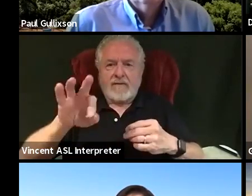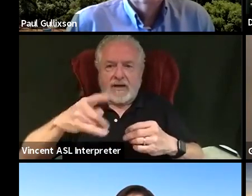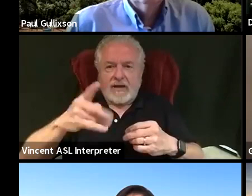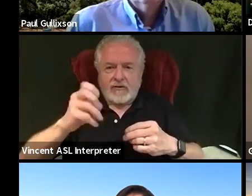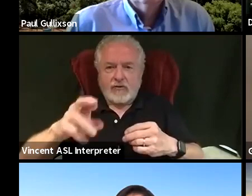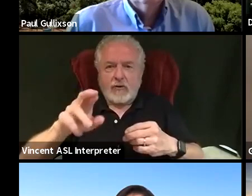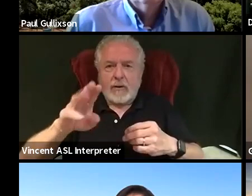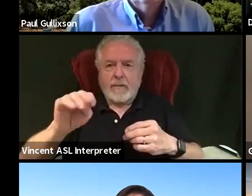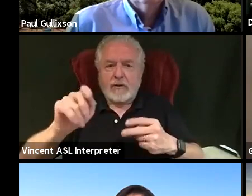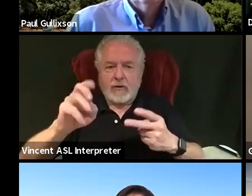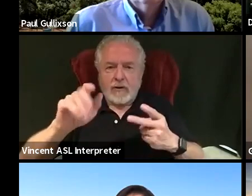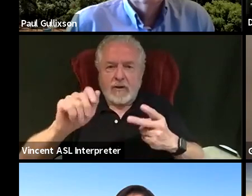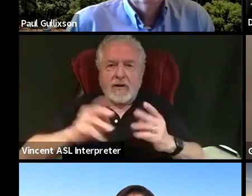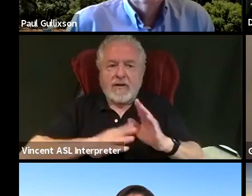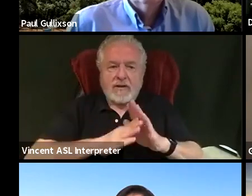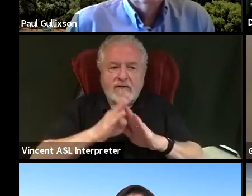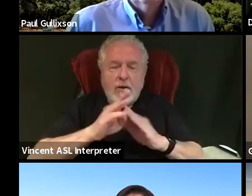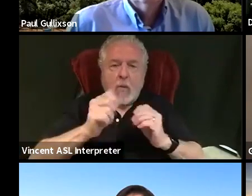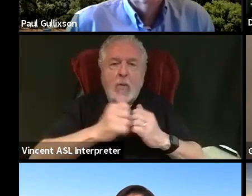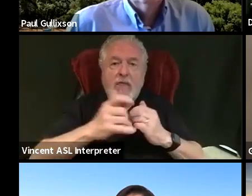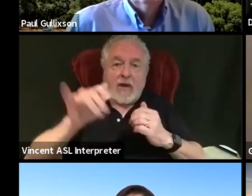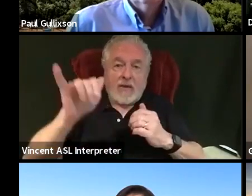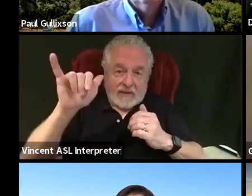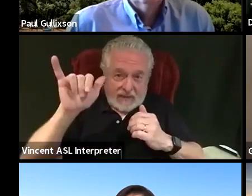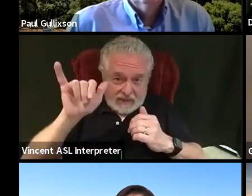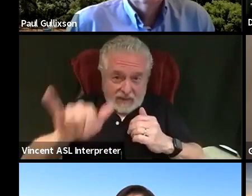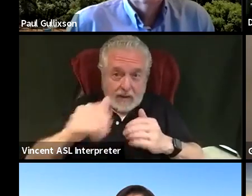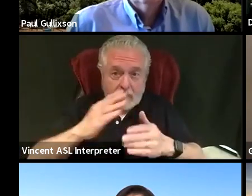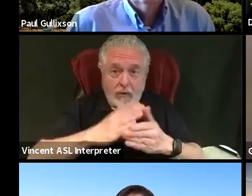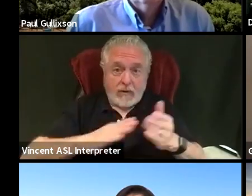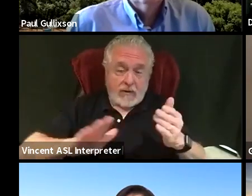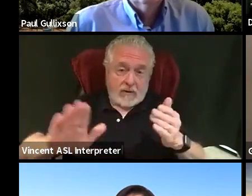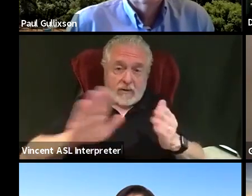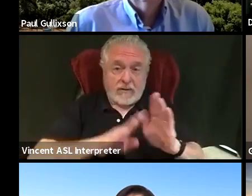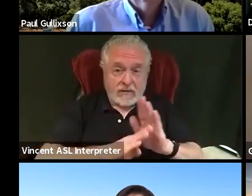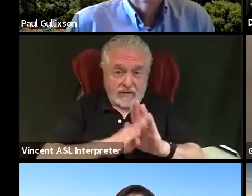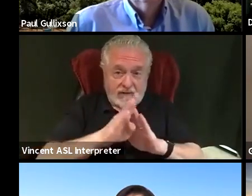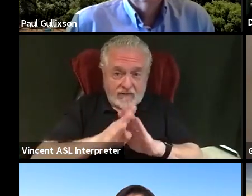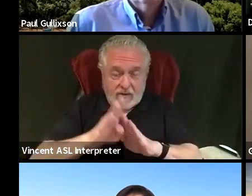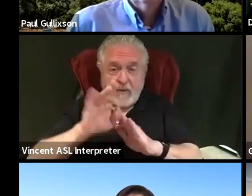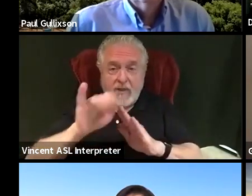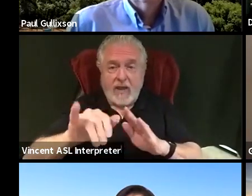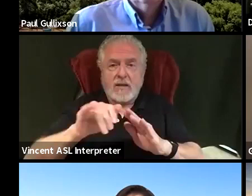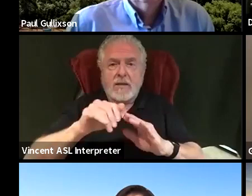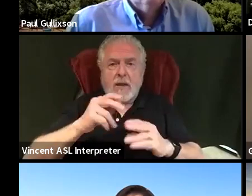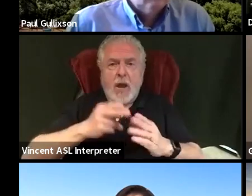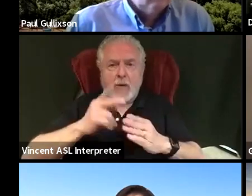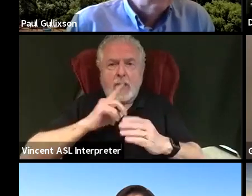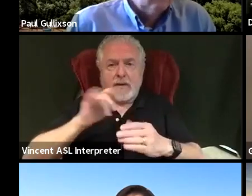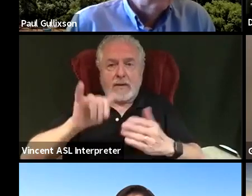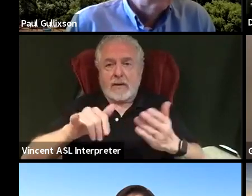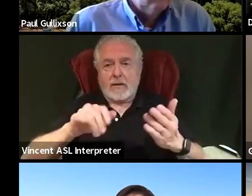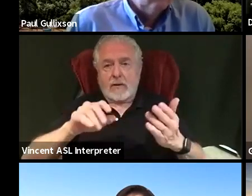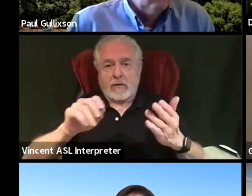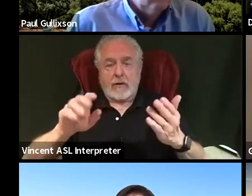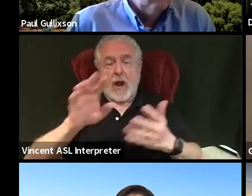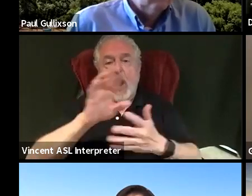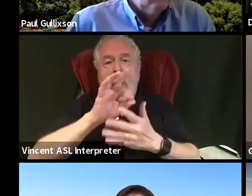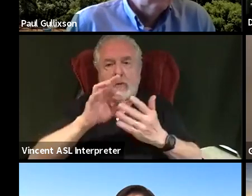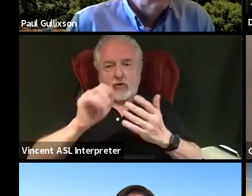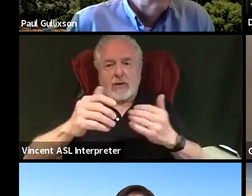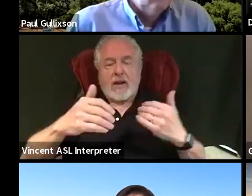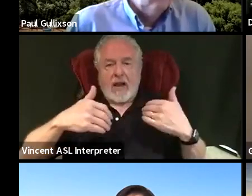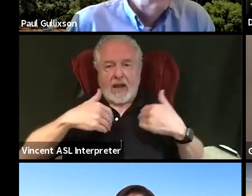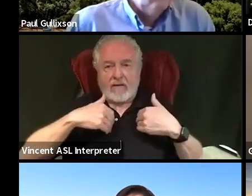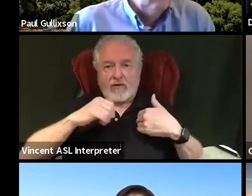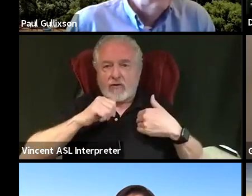Moderna vaccines are developed without that as part of their development. And so that's an honest way to say there are options that you can